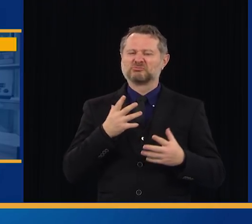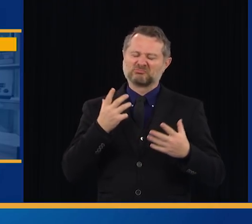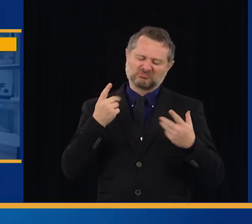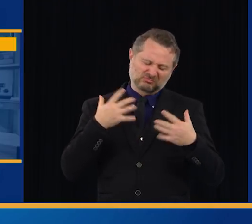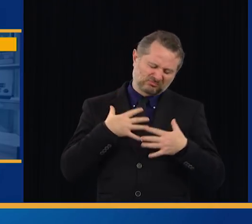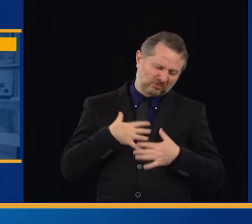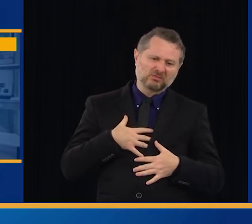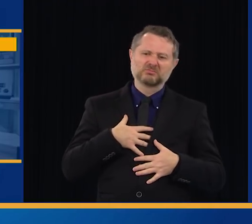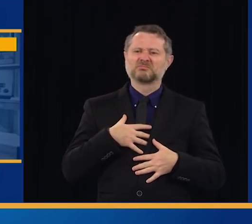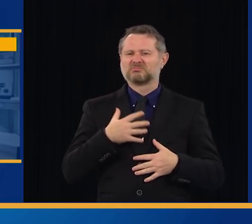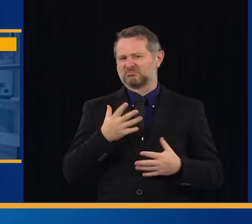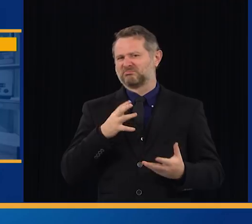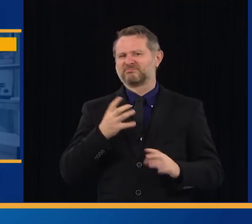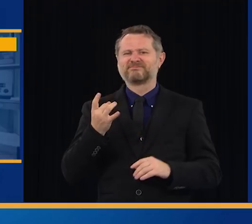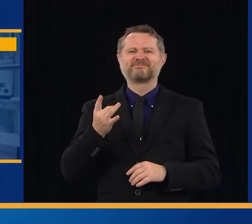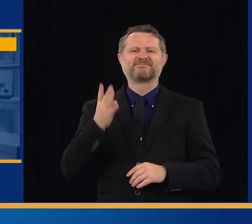deaths,